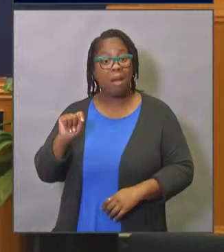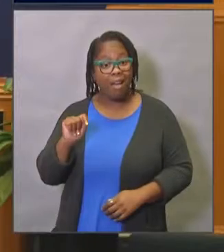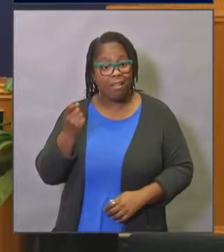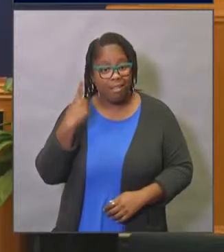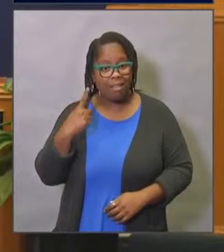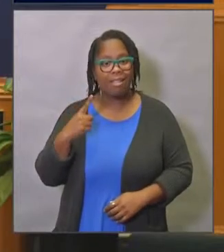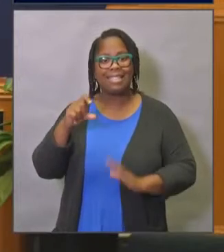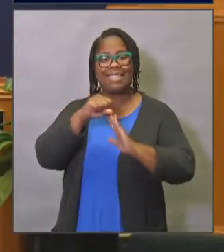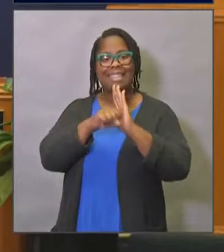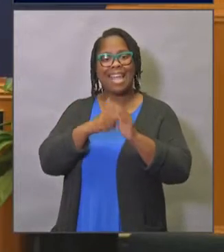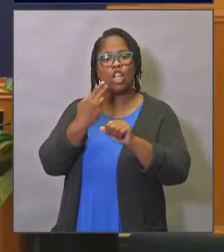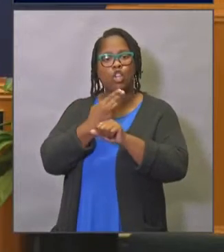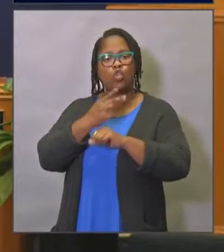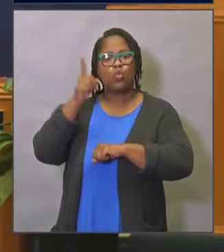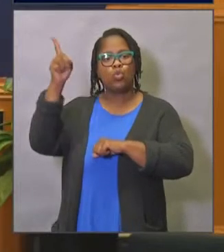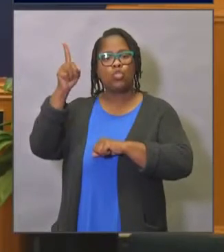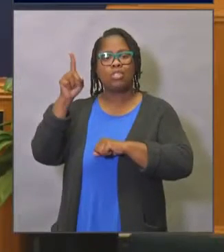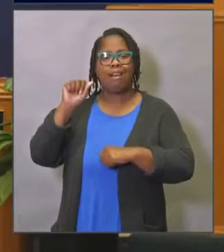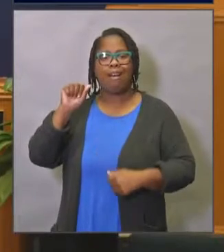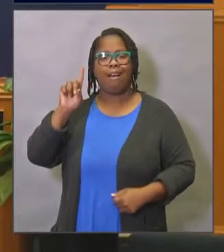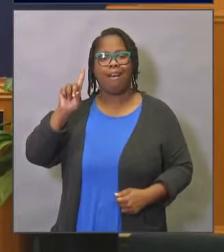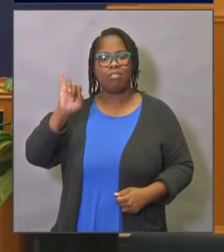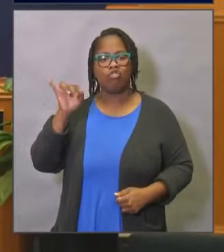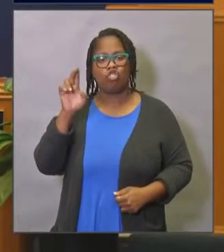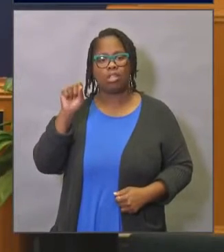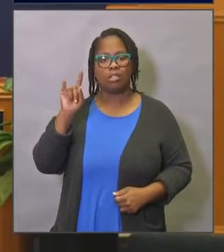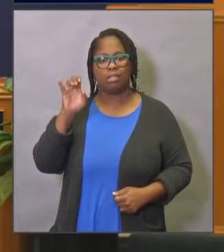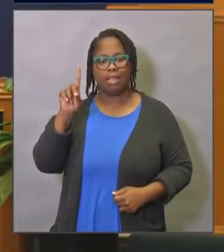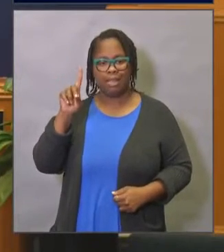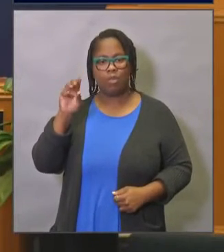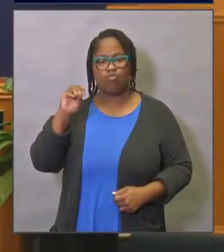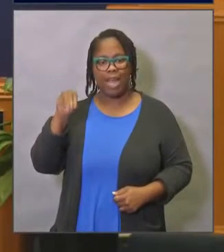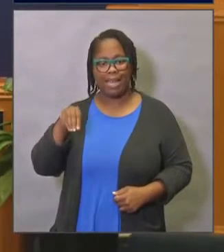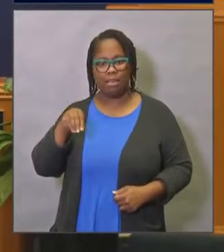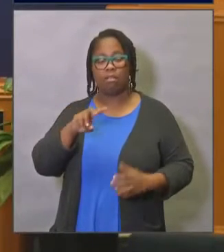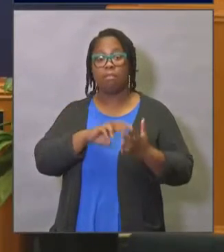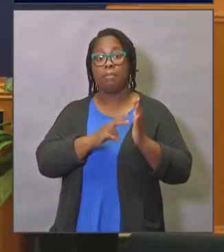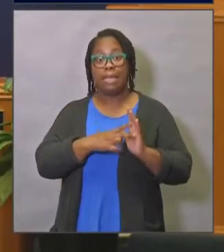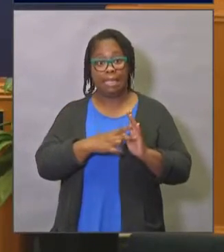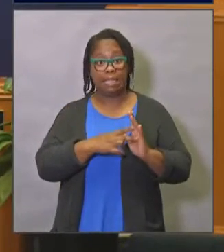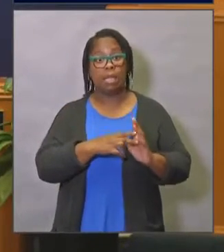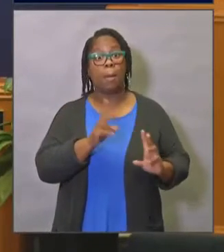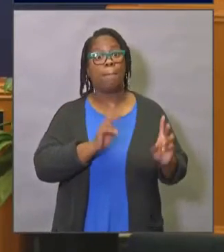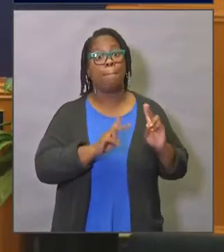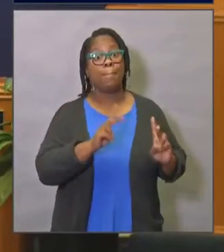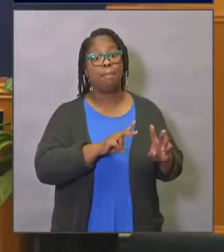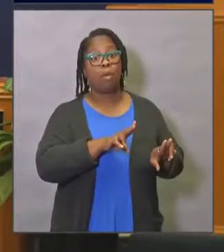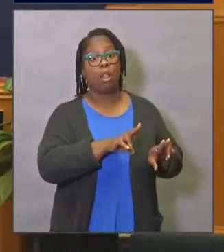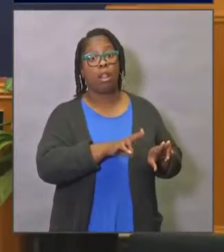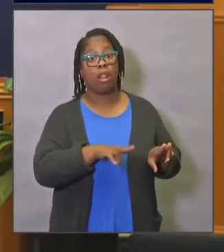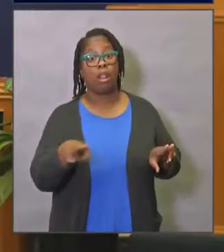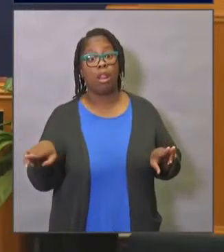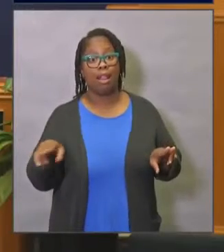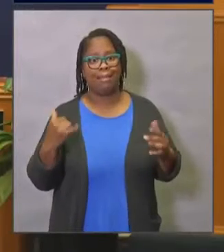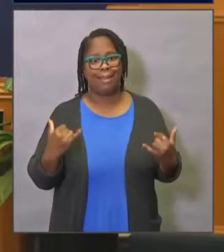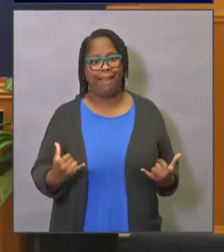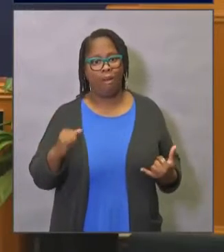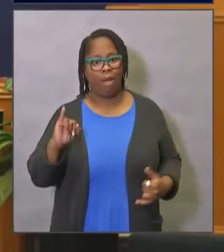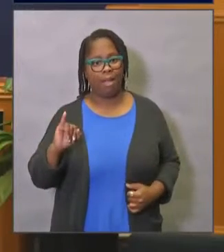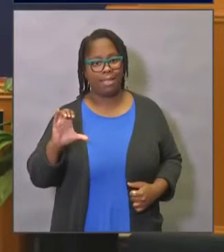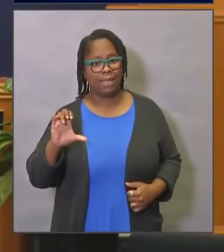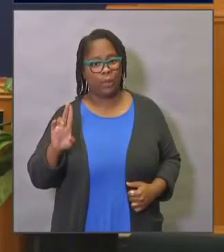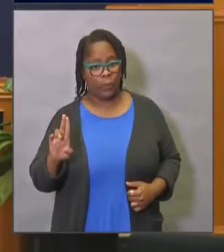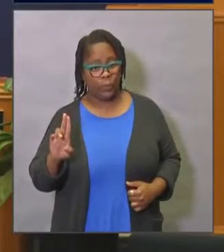rate, because they also look at what percent of the people that are using those beds in your ICU